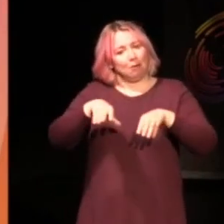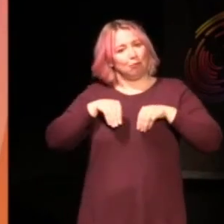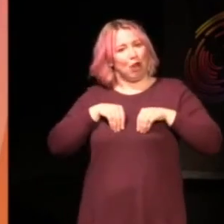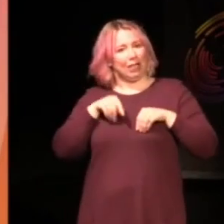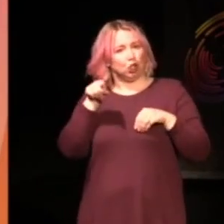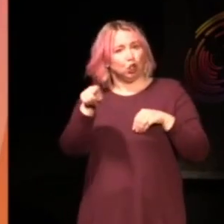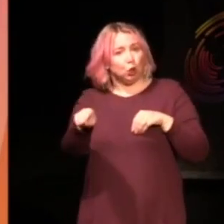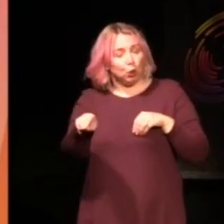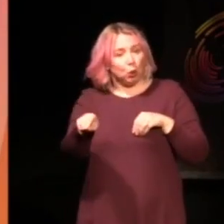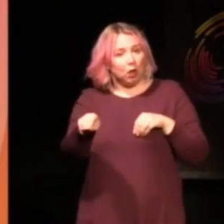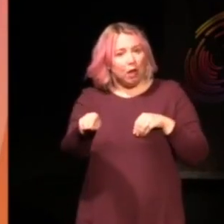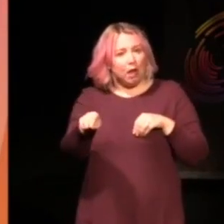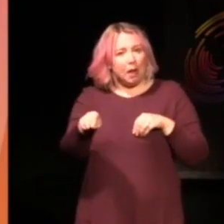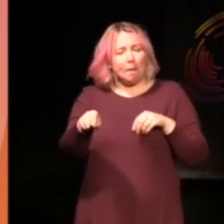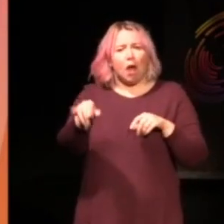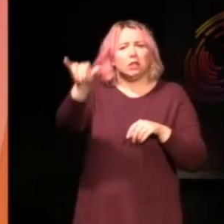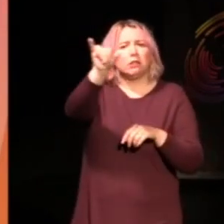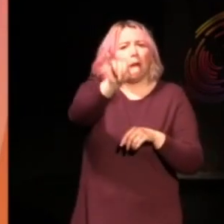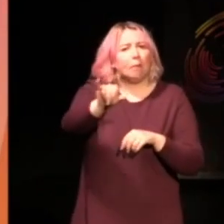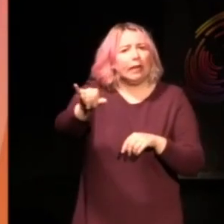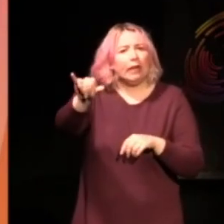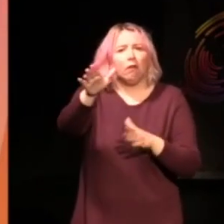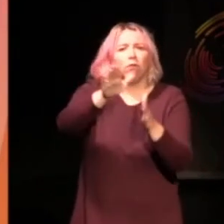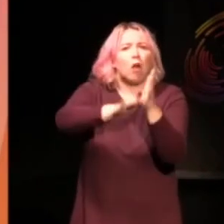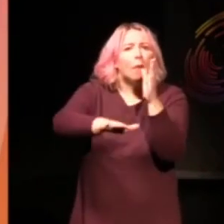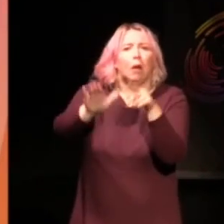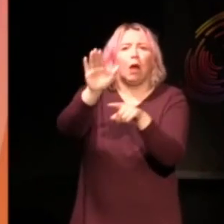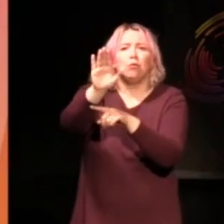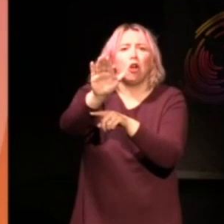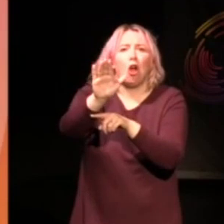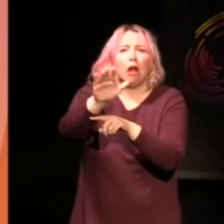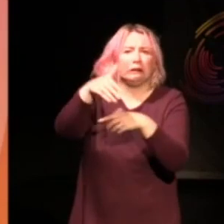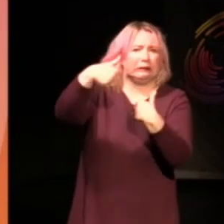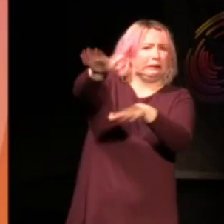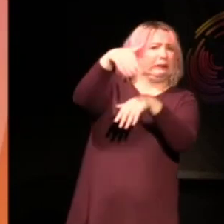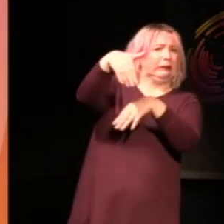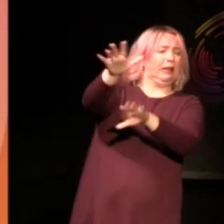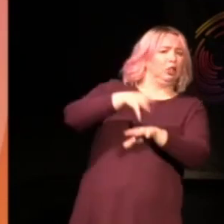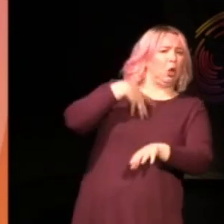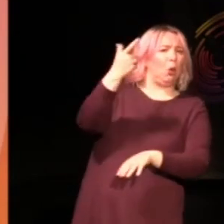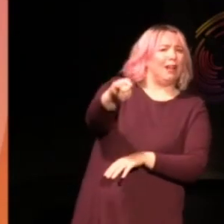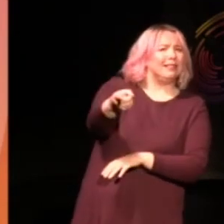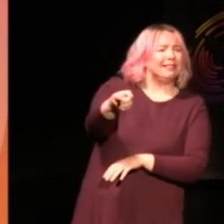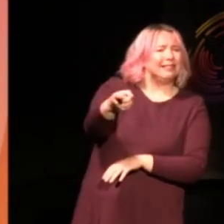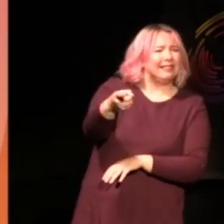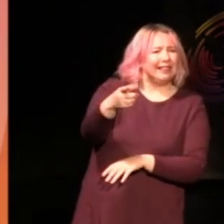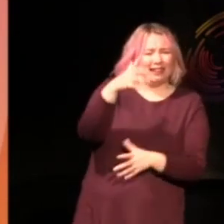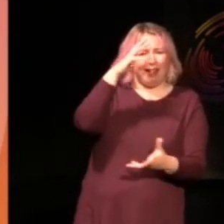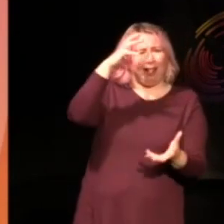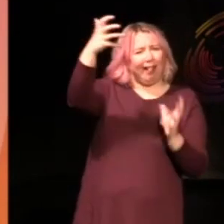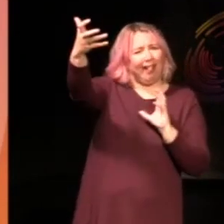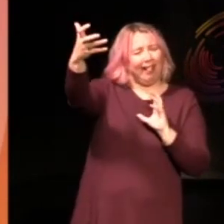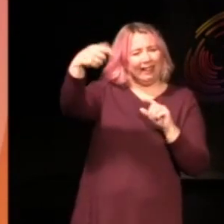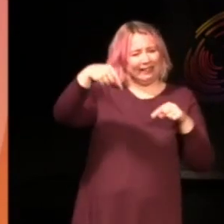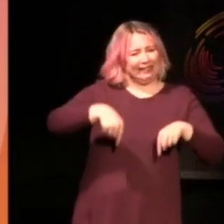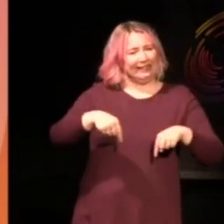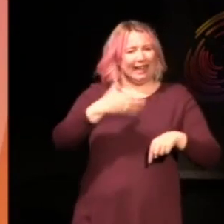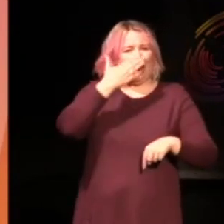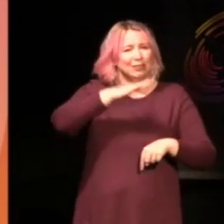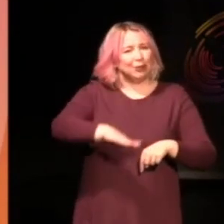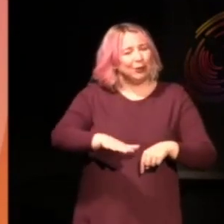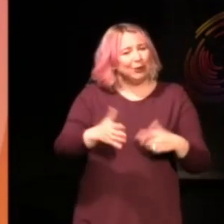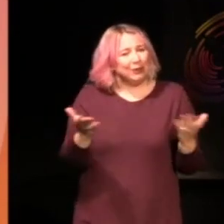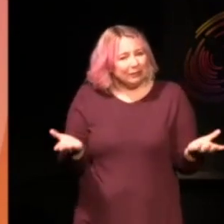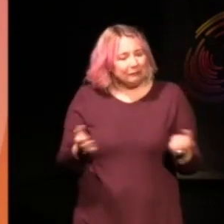But until that point comes, we're not a country that welcomes the idea of outsider voices. So, how do you think